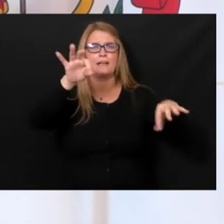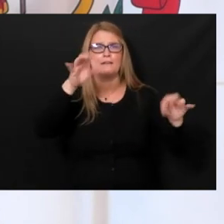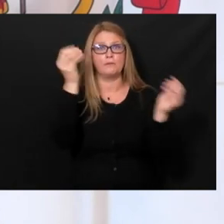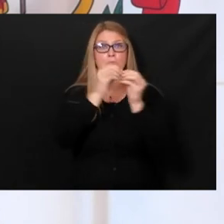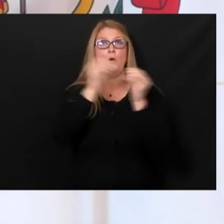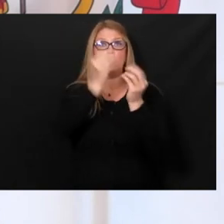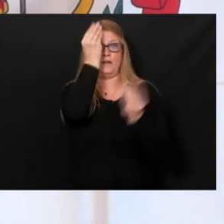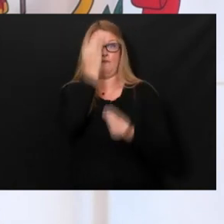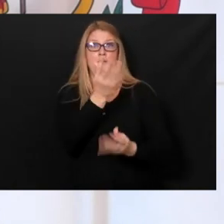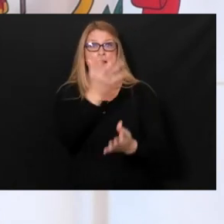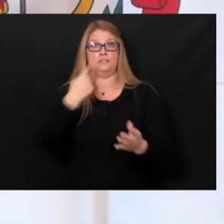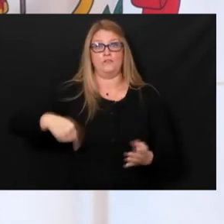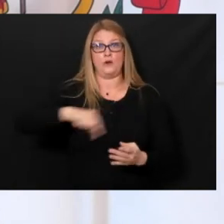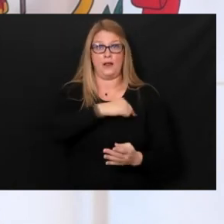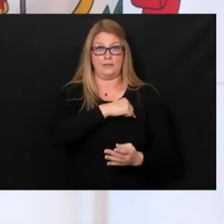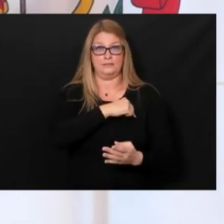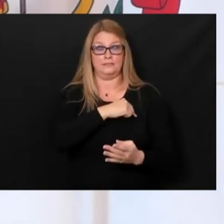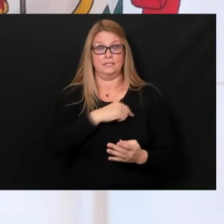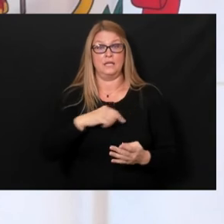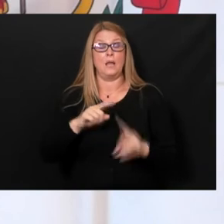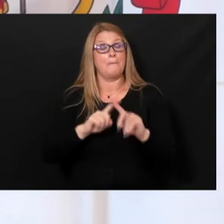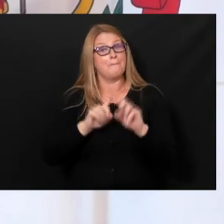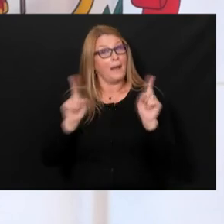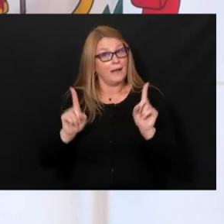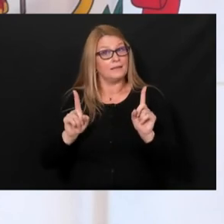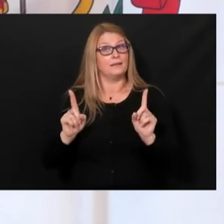of us. But Paul,